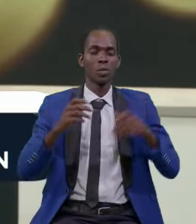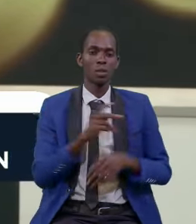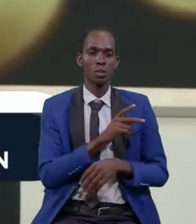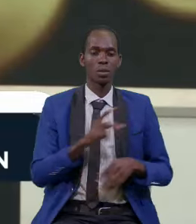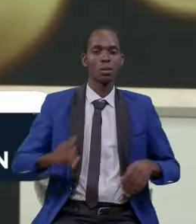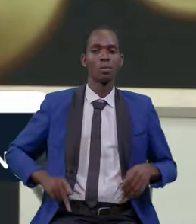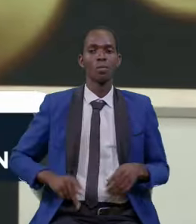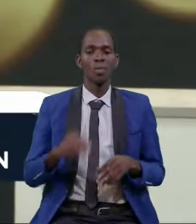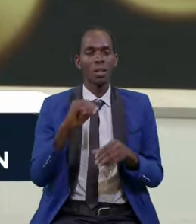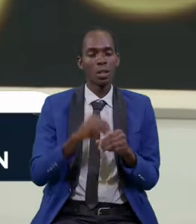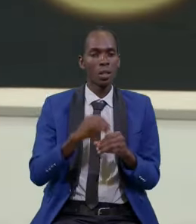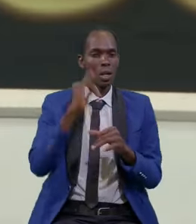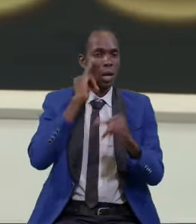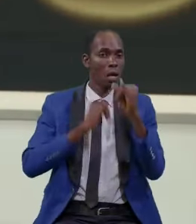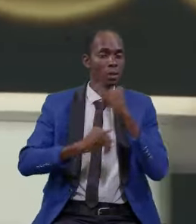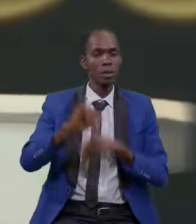Isaiah chapter 9,